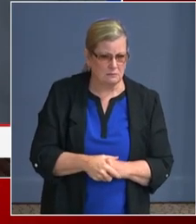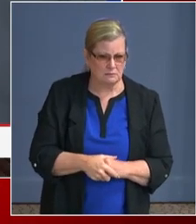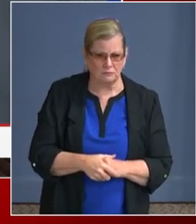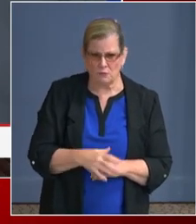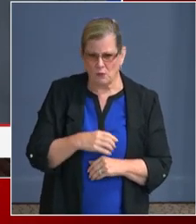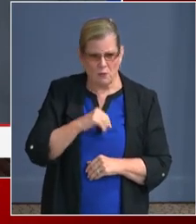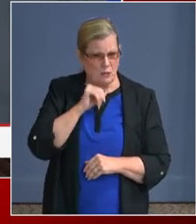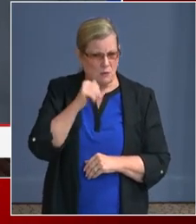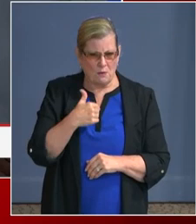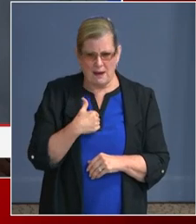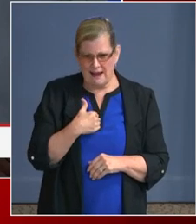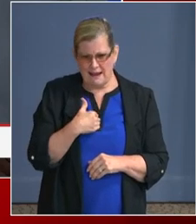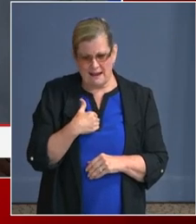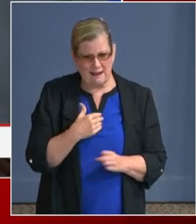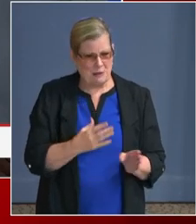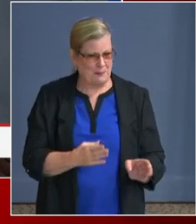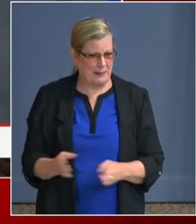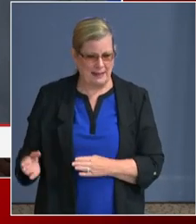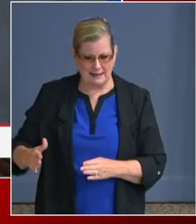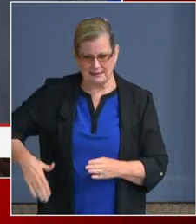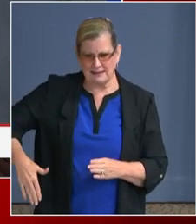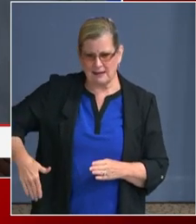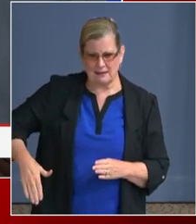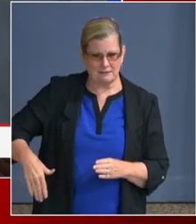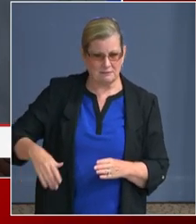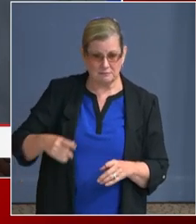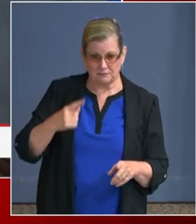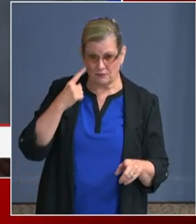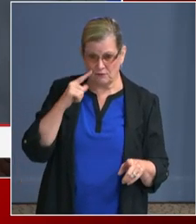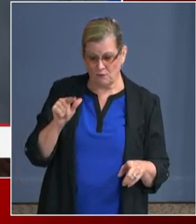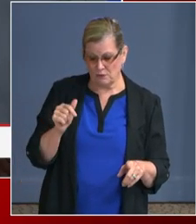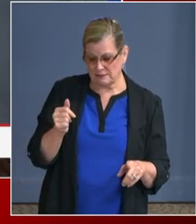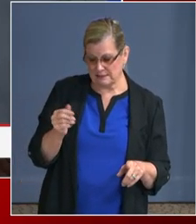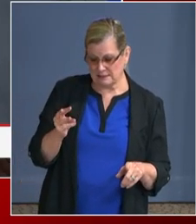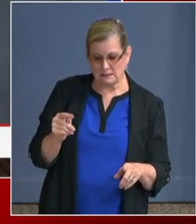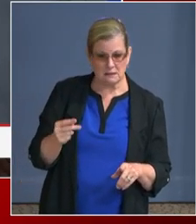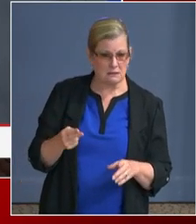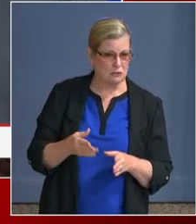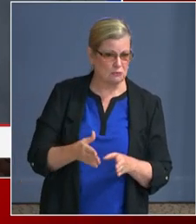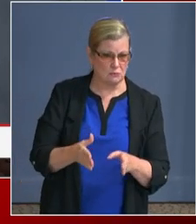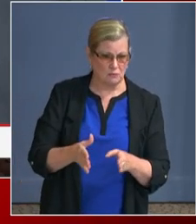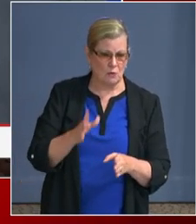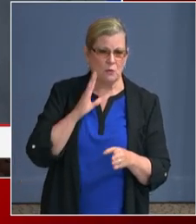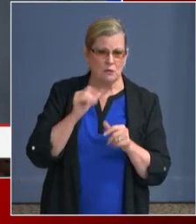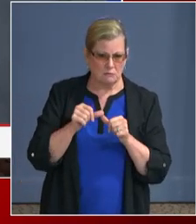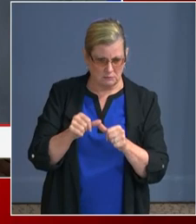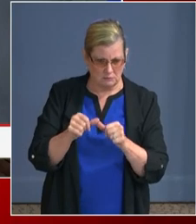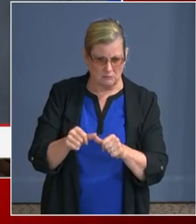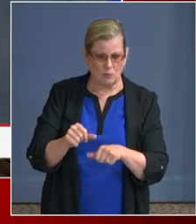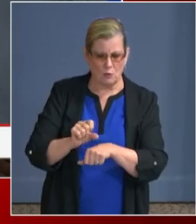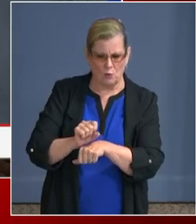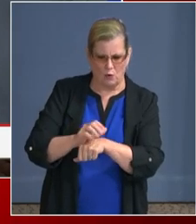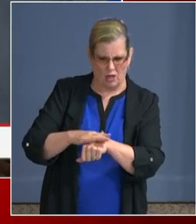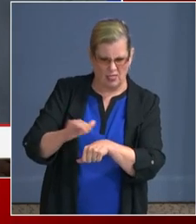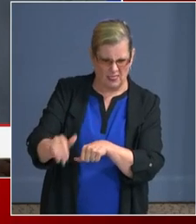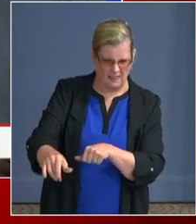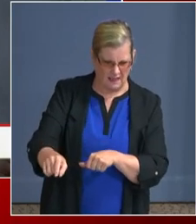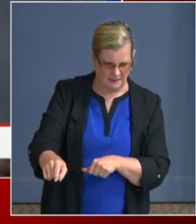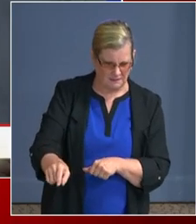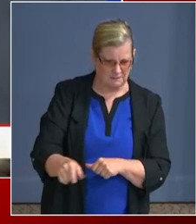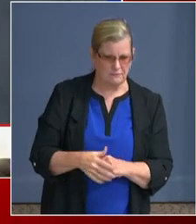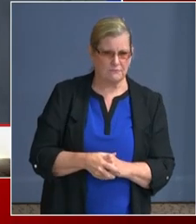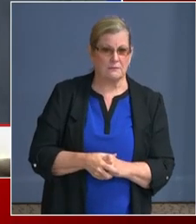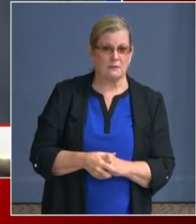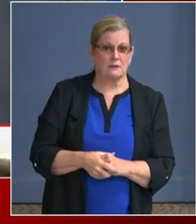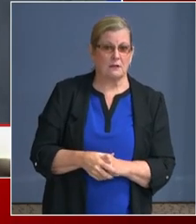have a plan yet for 16th Street, but we will continue to work on that. And the